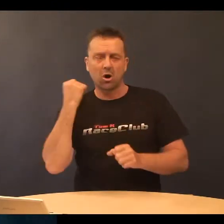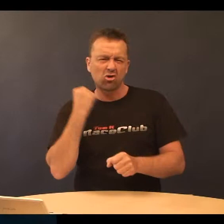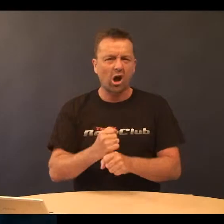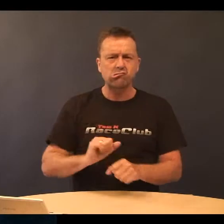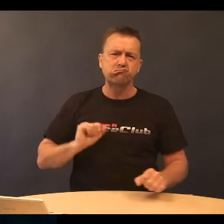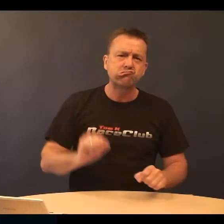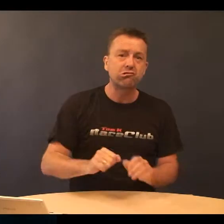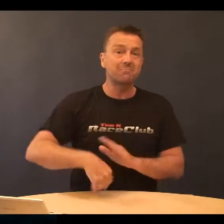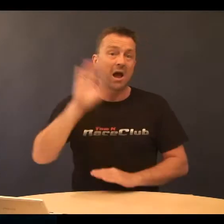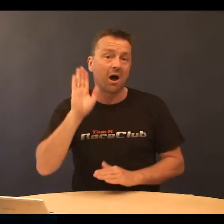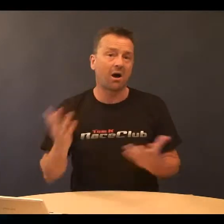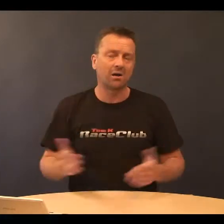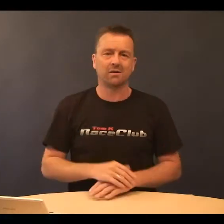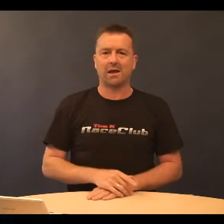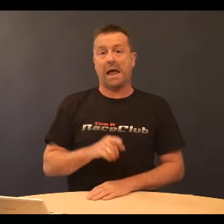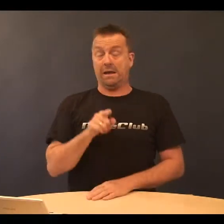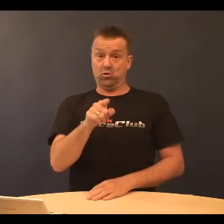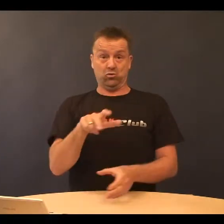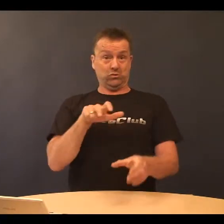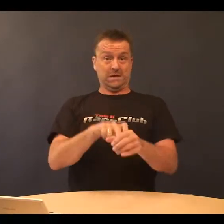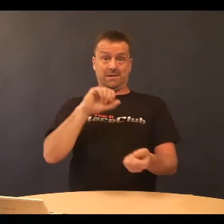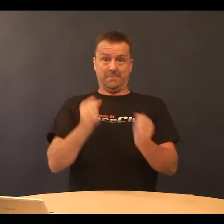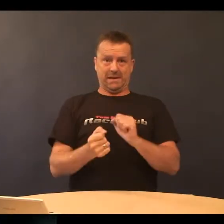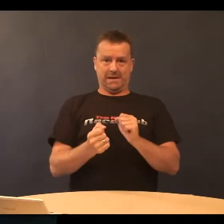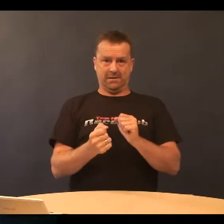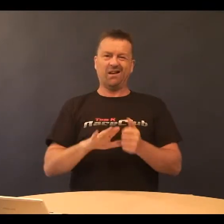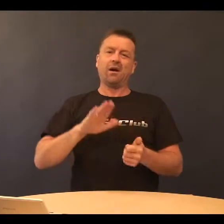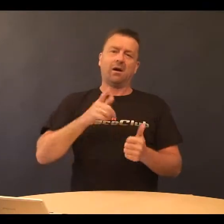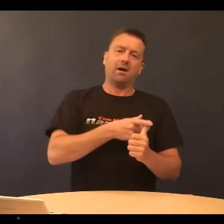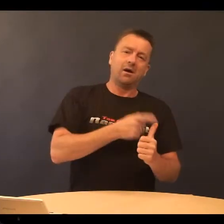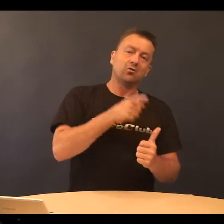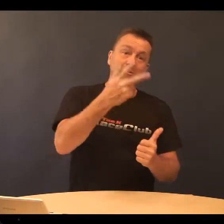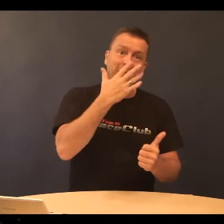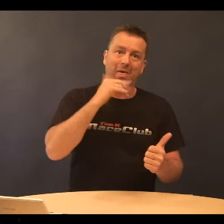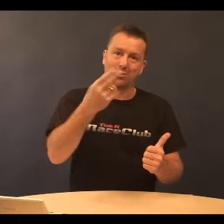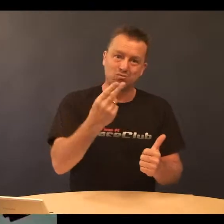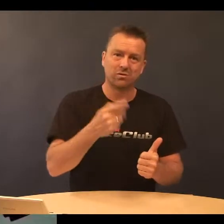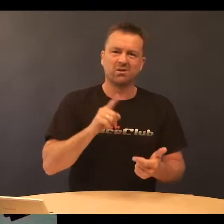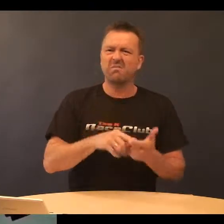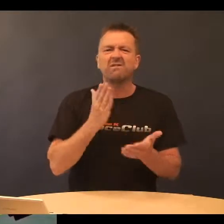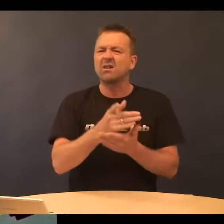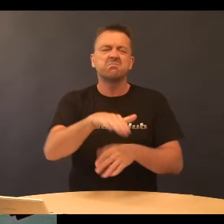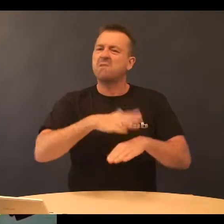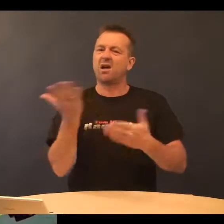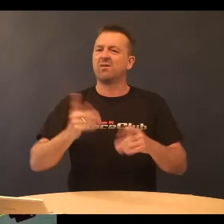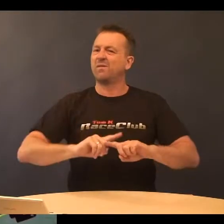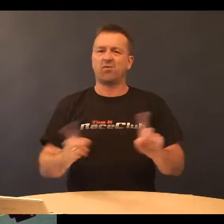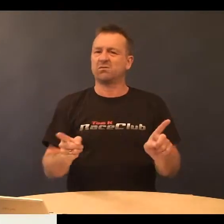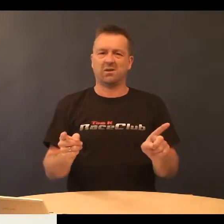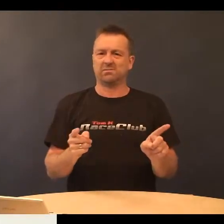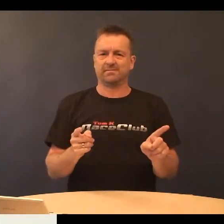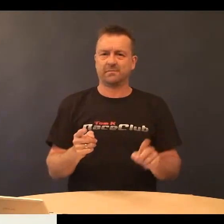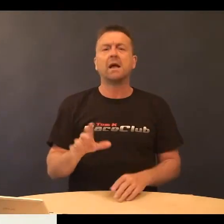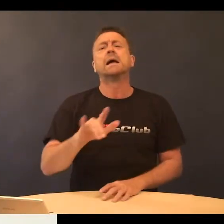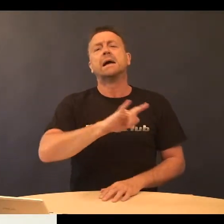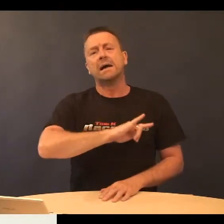harder? When you're sitting in the car, apart from the fact that you see better, you don't really feel the difference. It's true that when